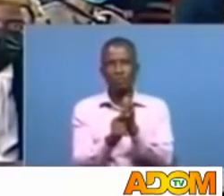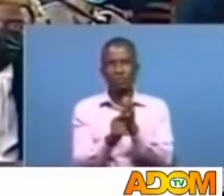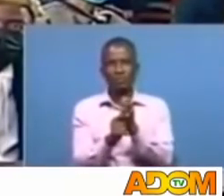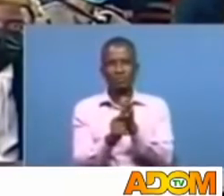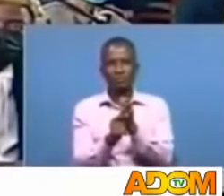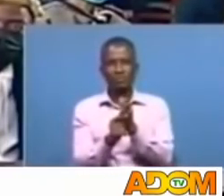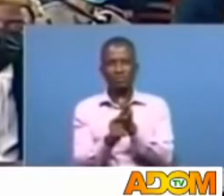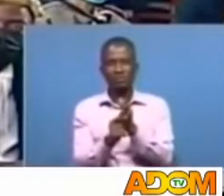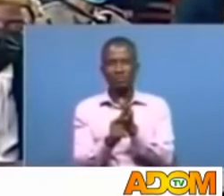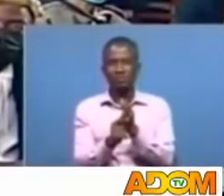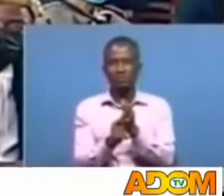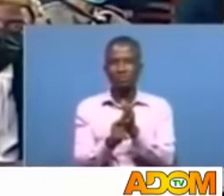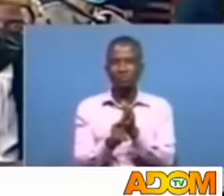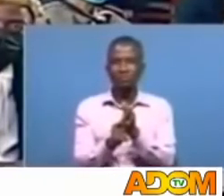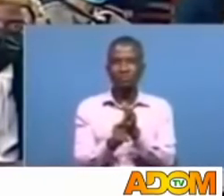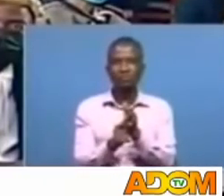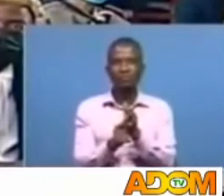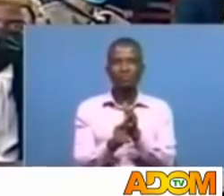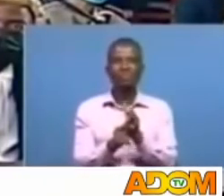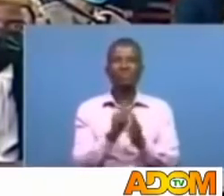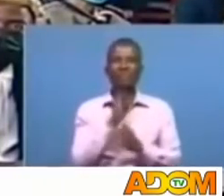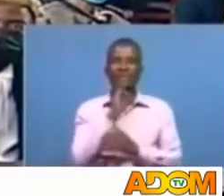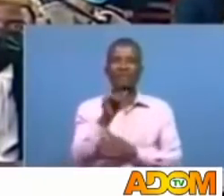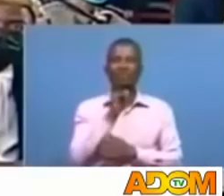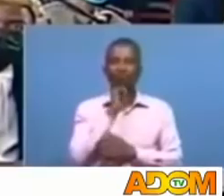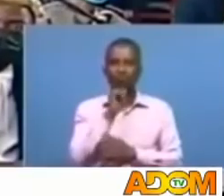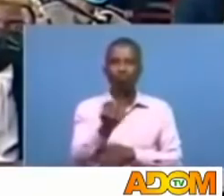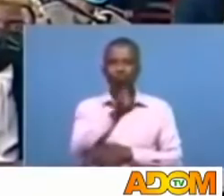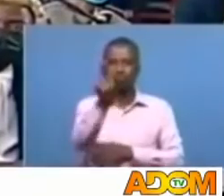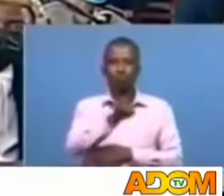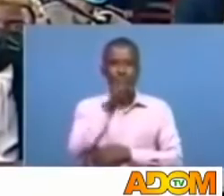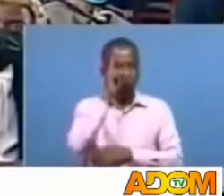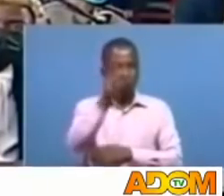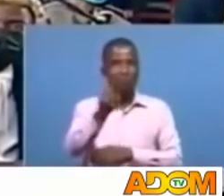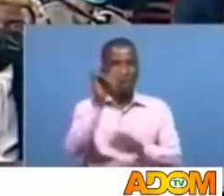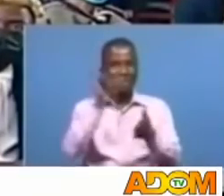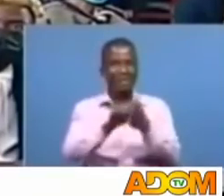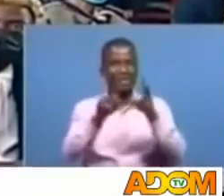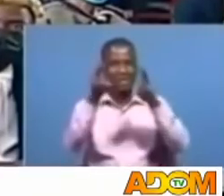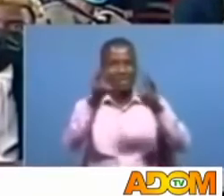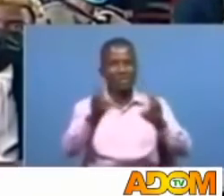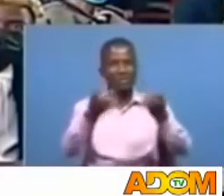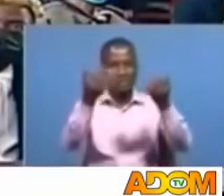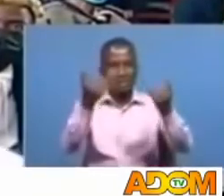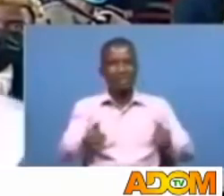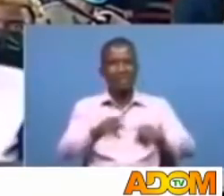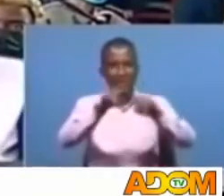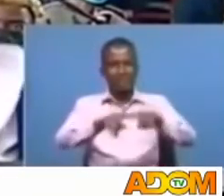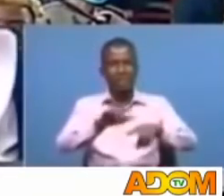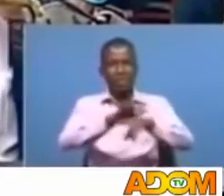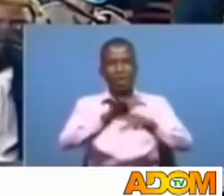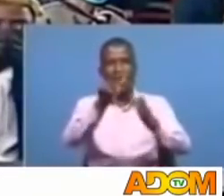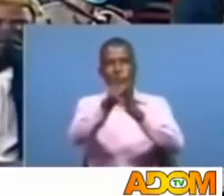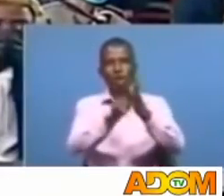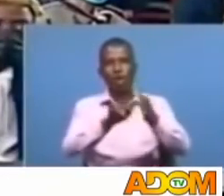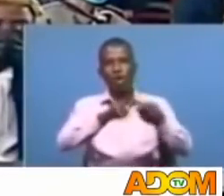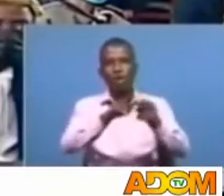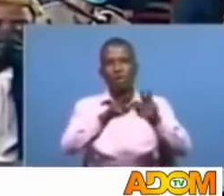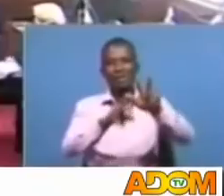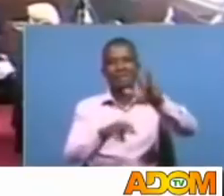conclusive presumption, is not applicable in this case in view of Order 38.